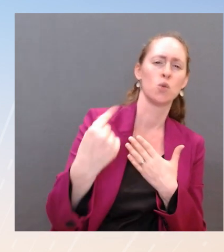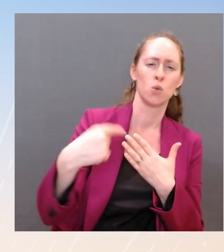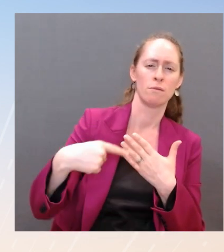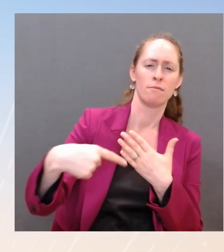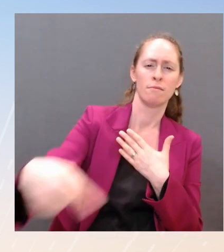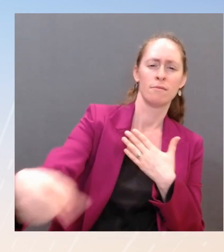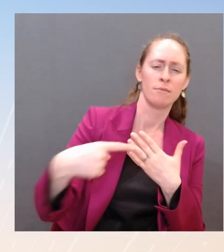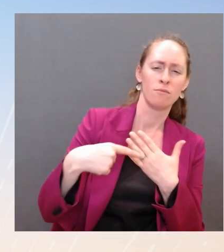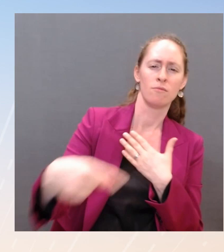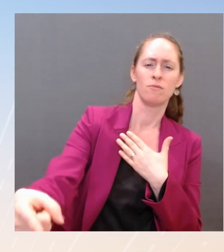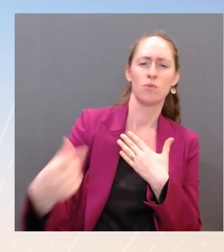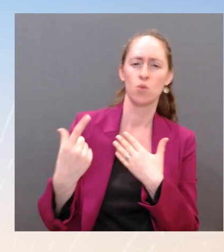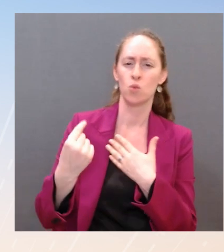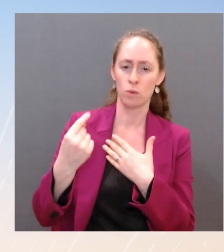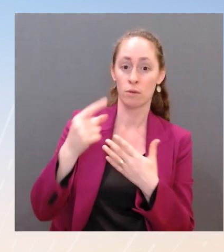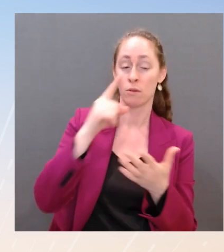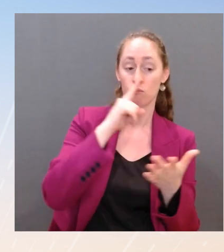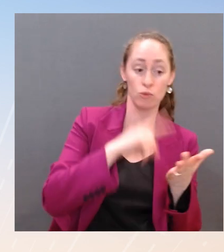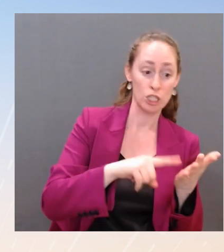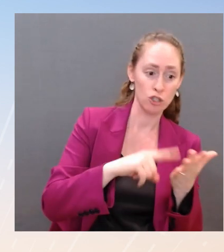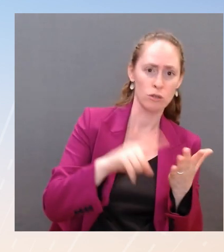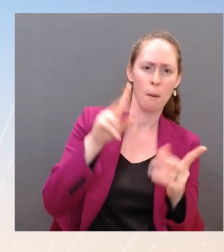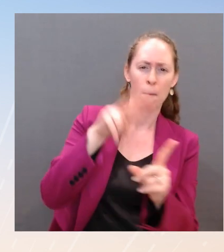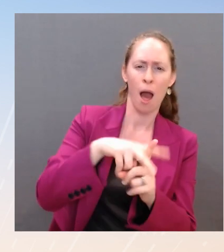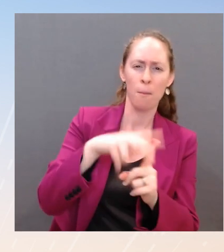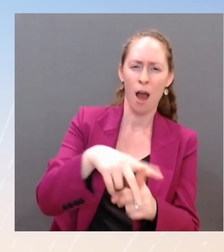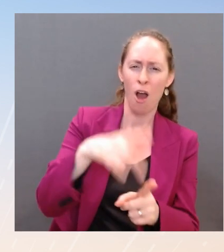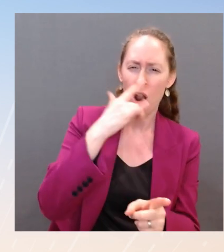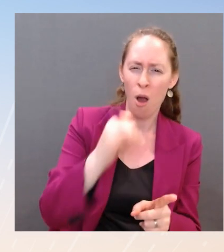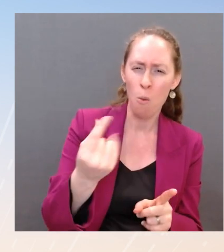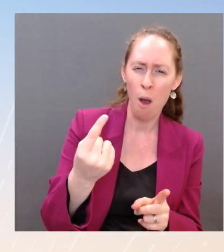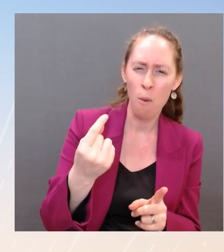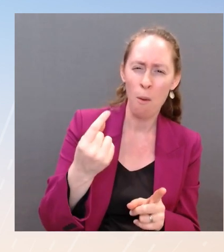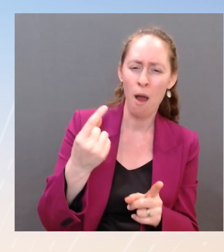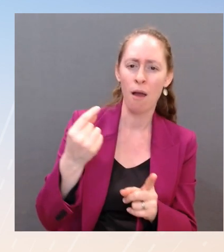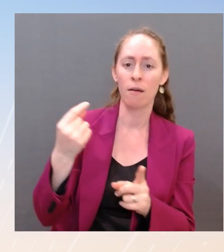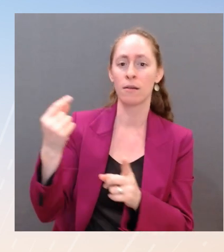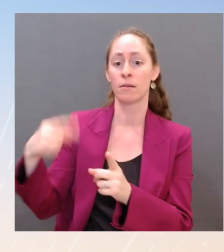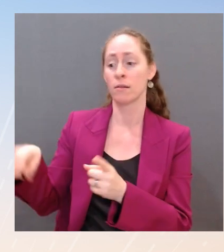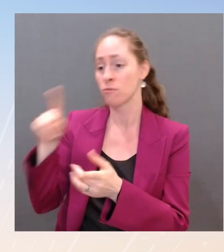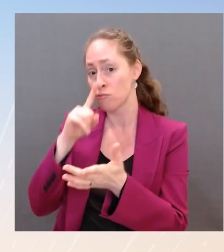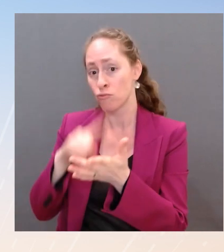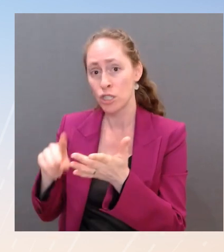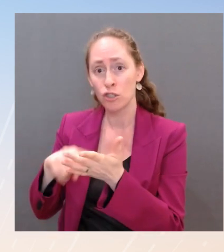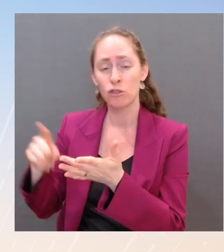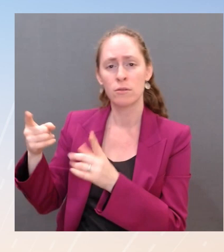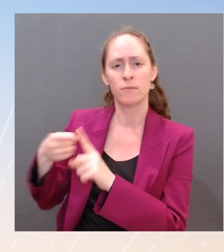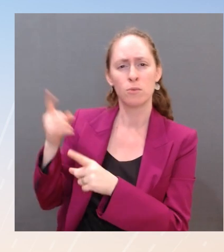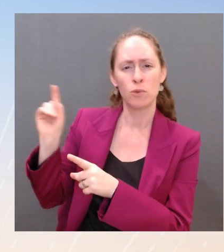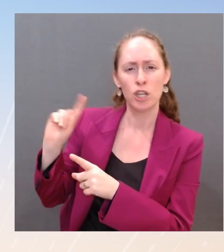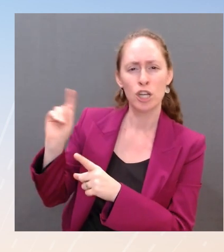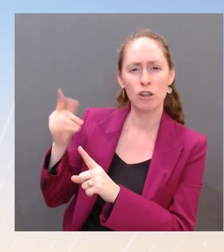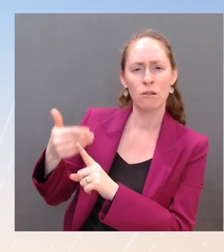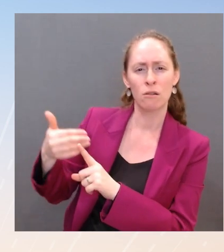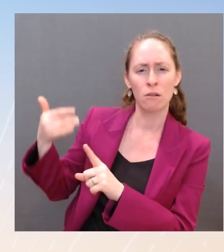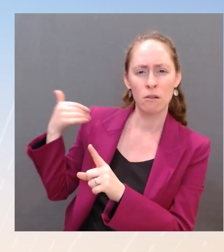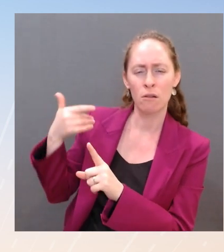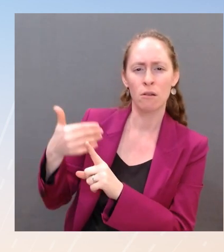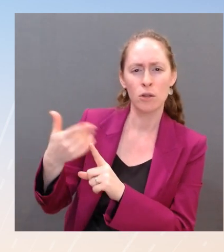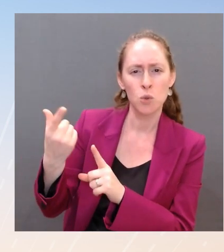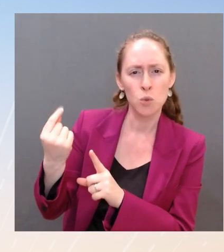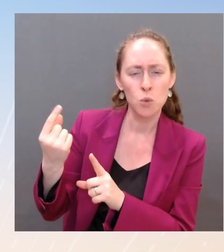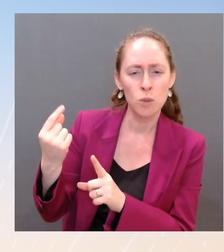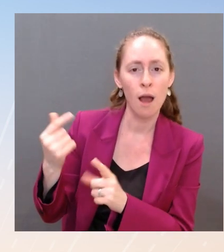been in this space, and recognizing that at the end of the day, what we need to do is not to just be reactive to mental illness,